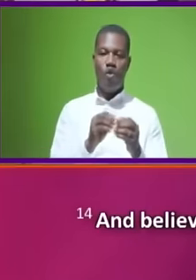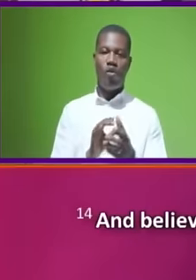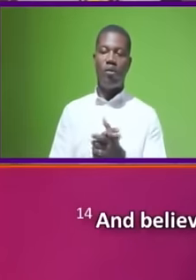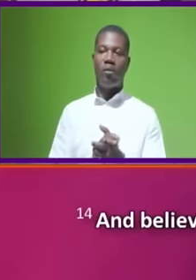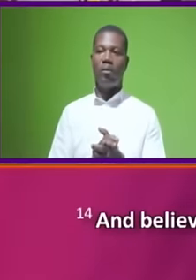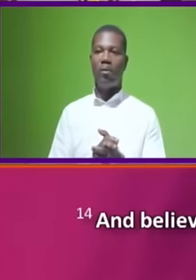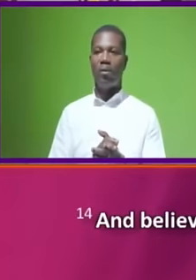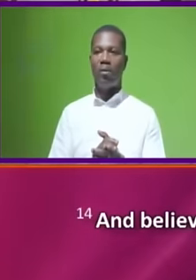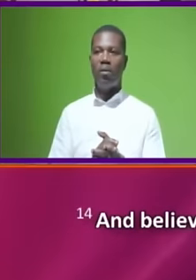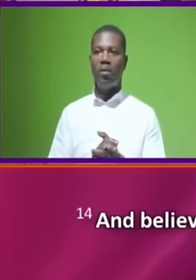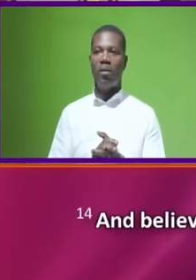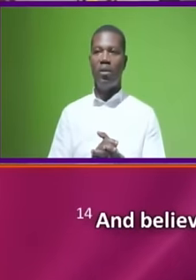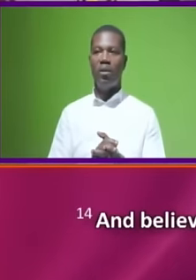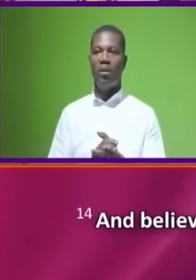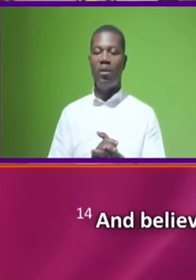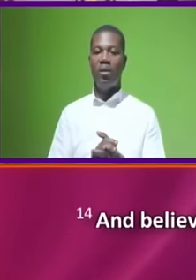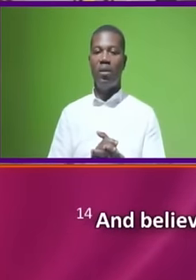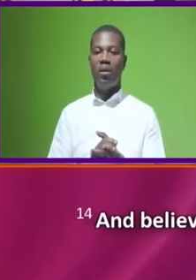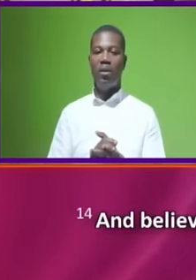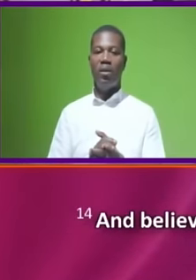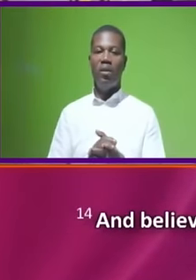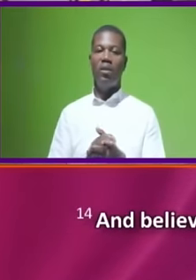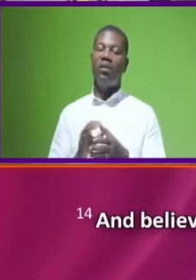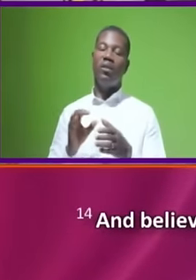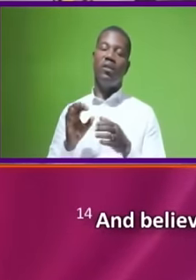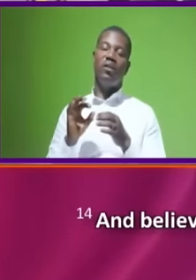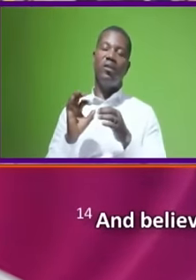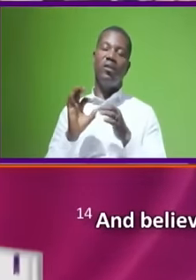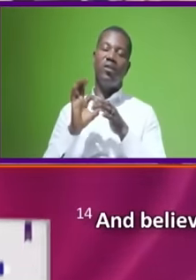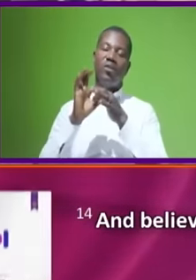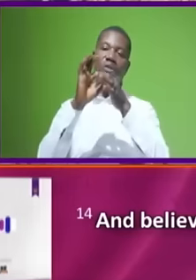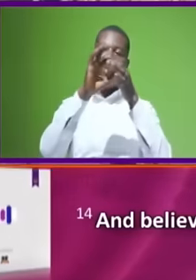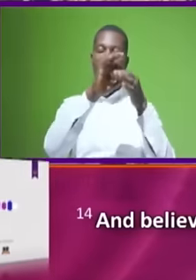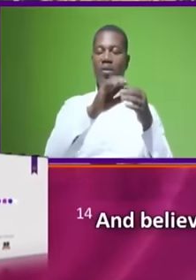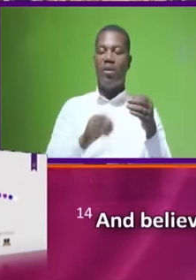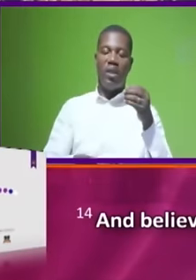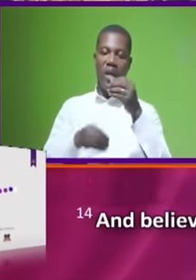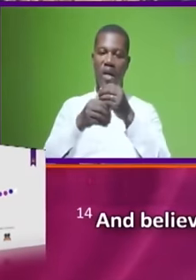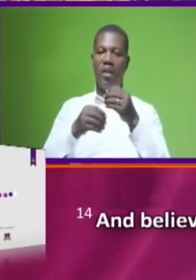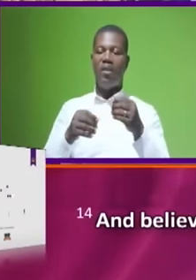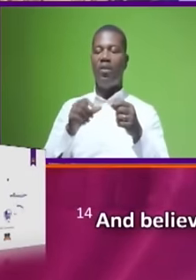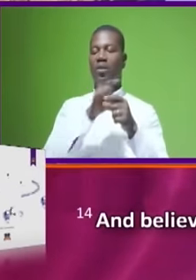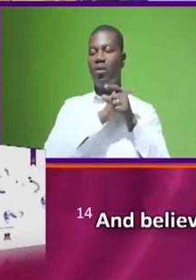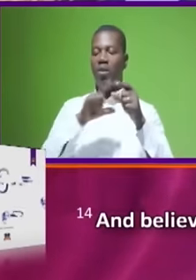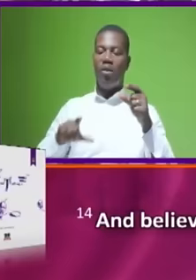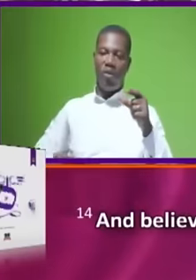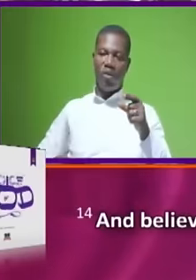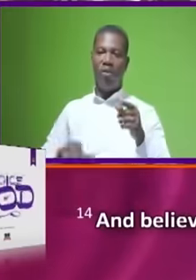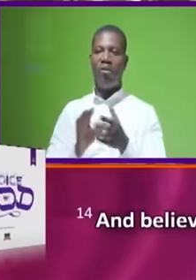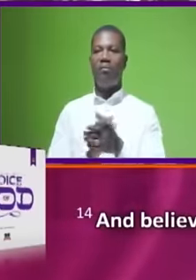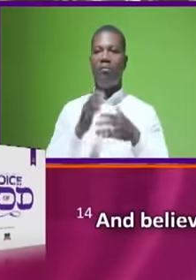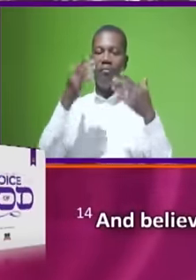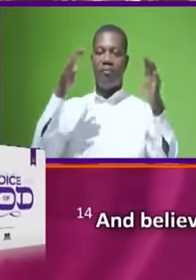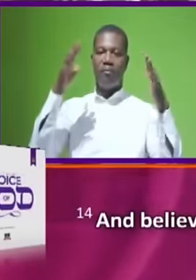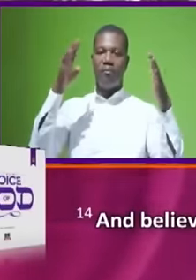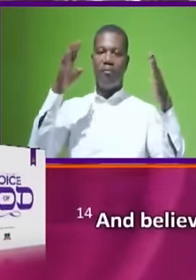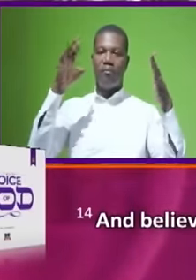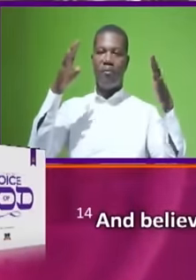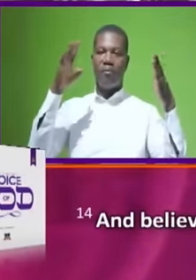Emeri mane ma bebre. Toto aso beka awurade ho. Afo aso beka awurade. Awurade ho. Bon sem kesi apa.